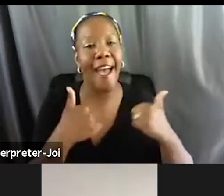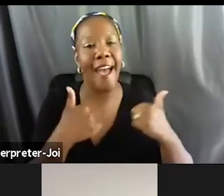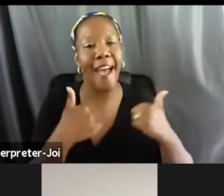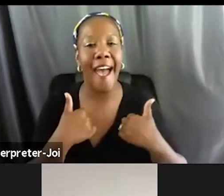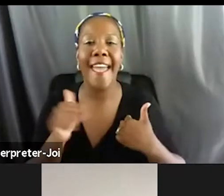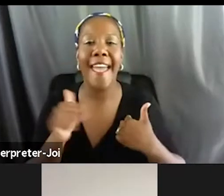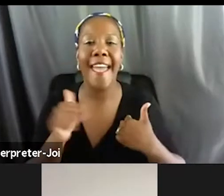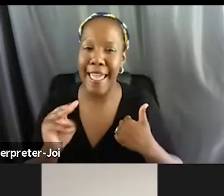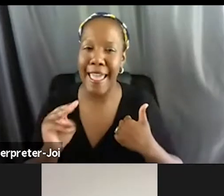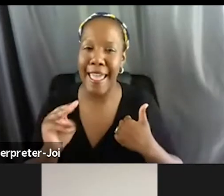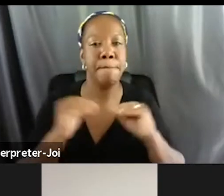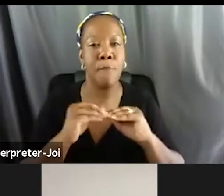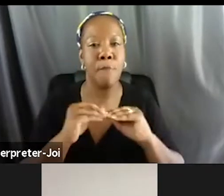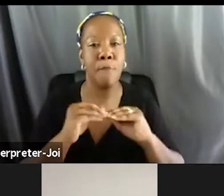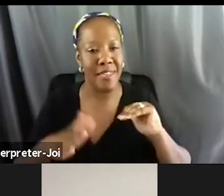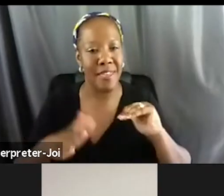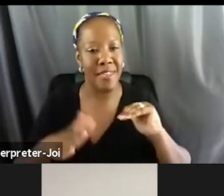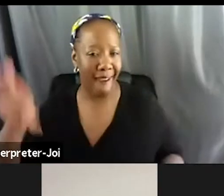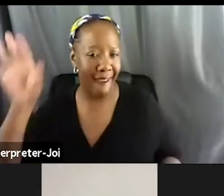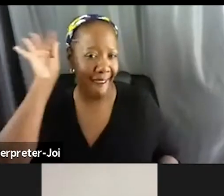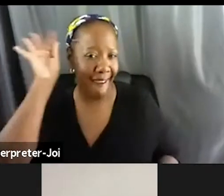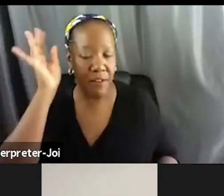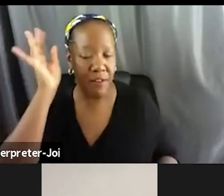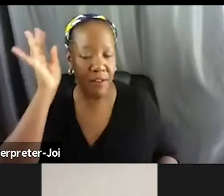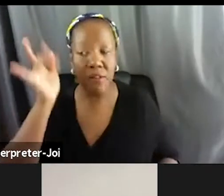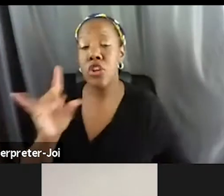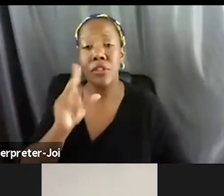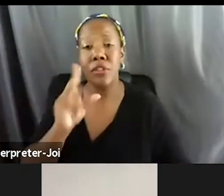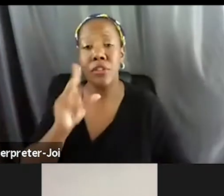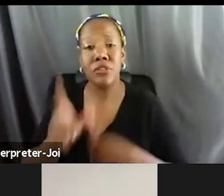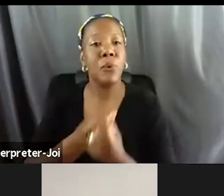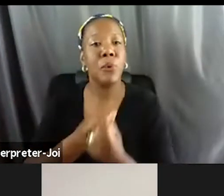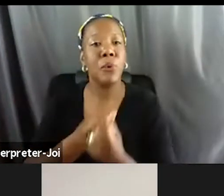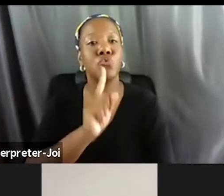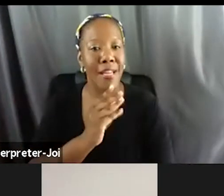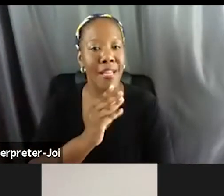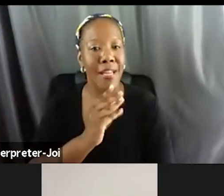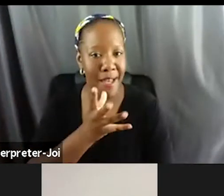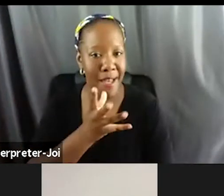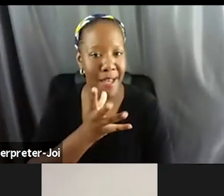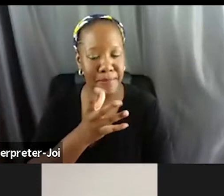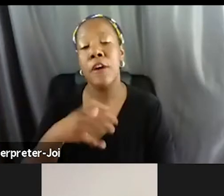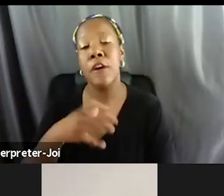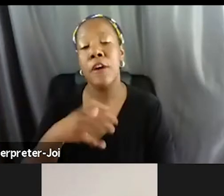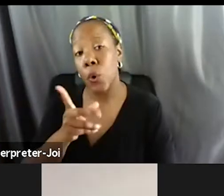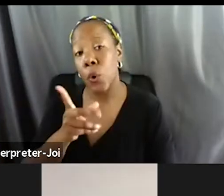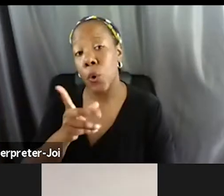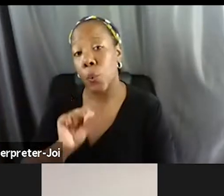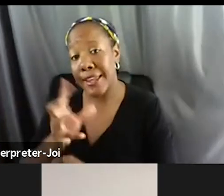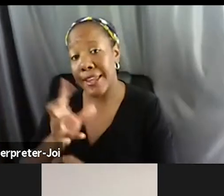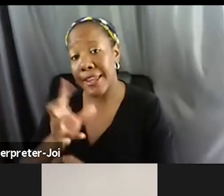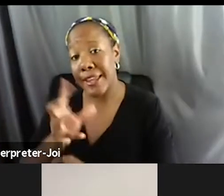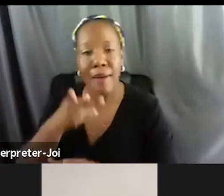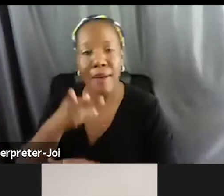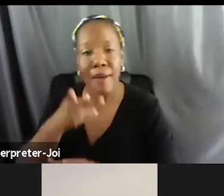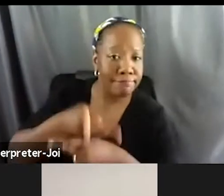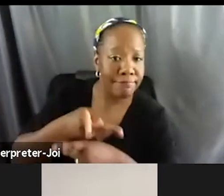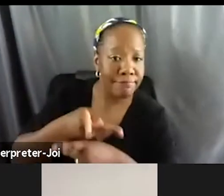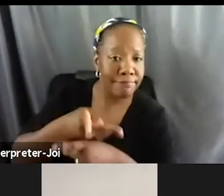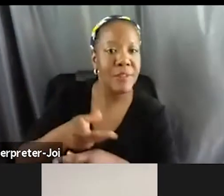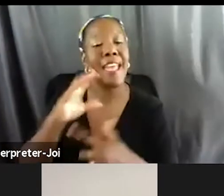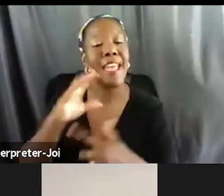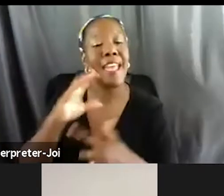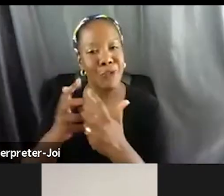also co-organized Real Moms, a supportive community for working moms and caregivers in the film and TV industry, in partnership with Women in Film and